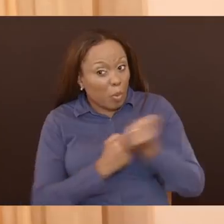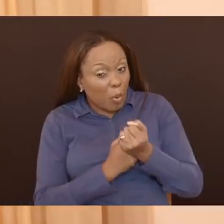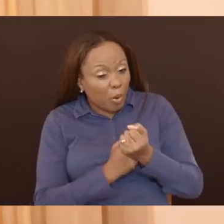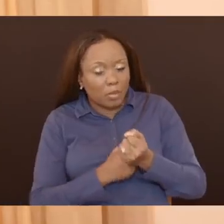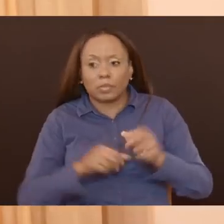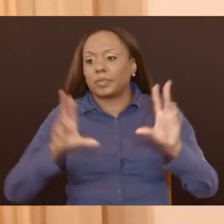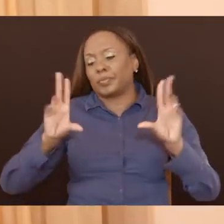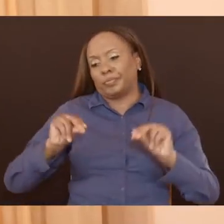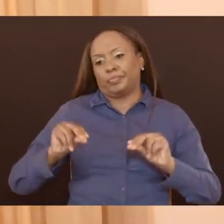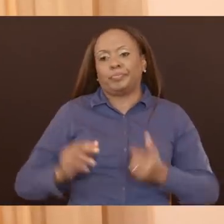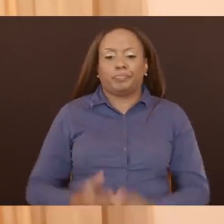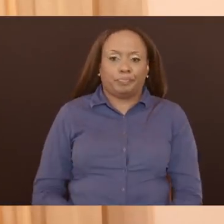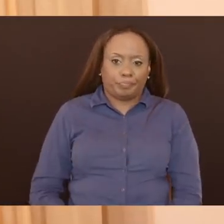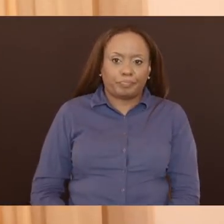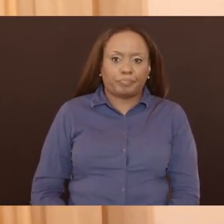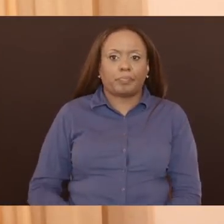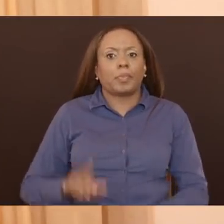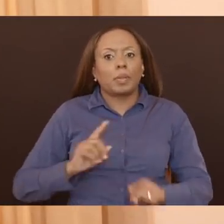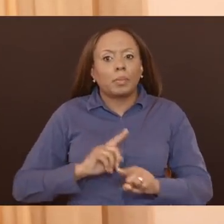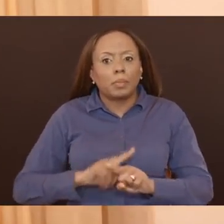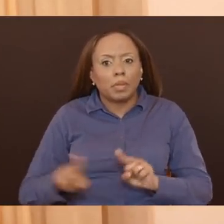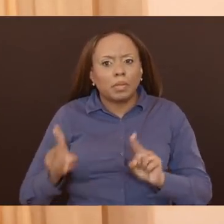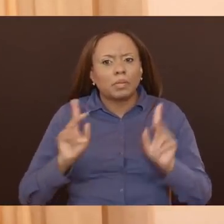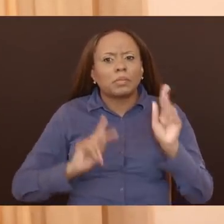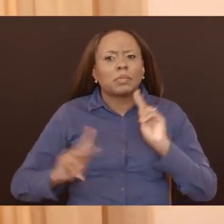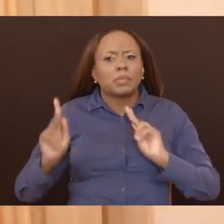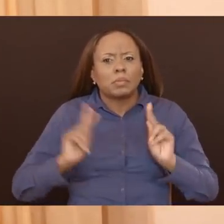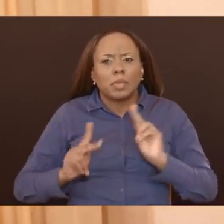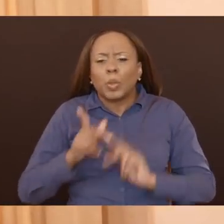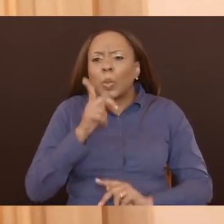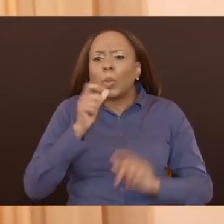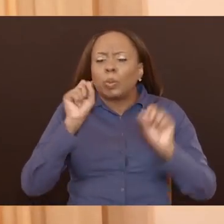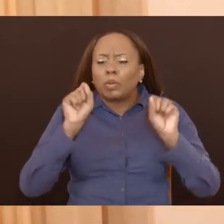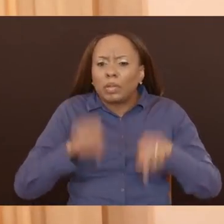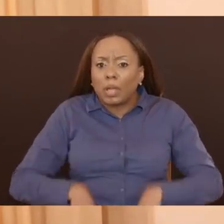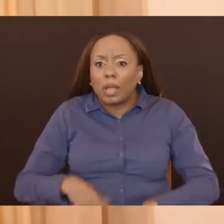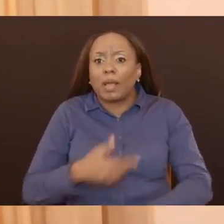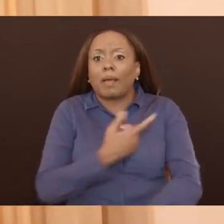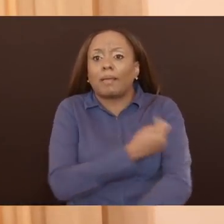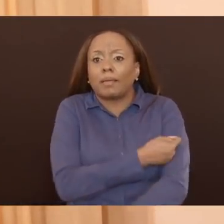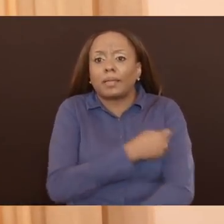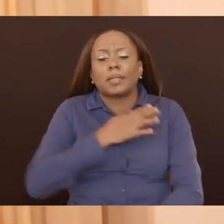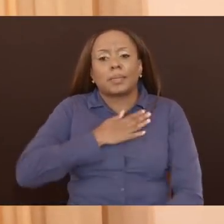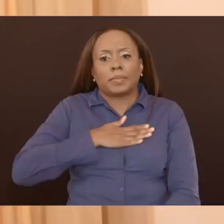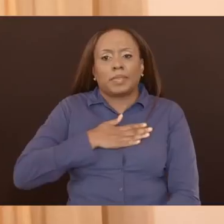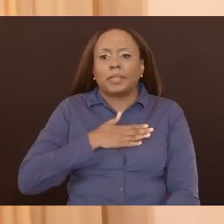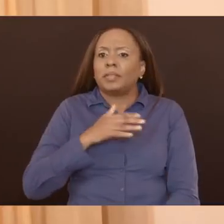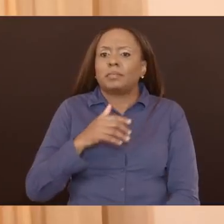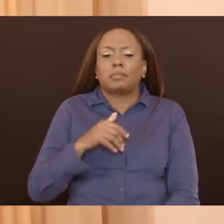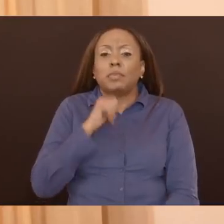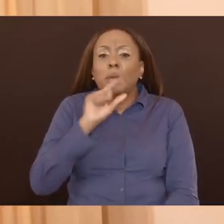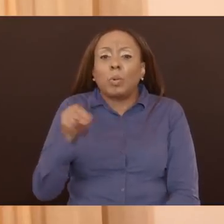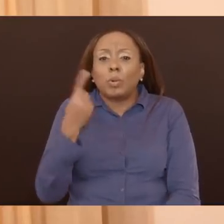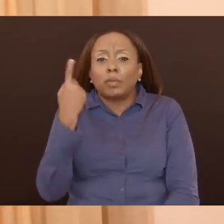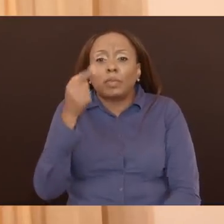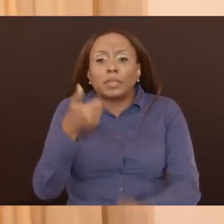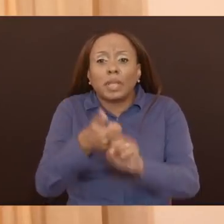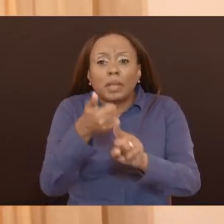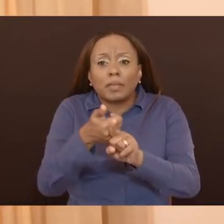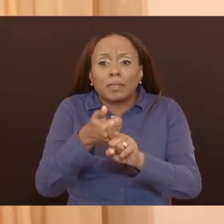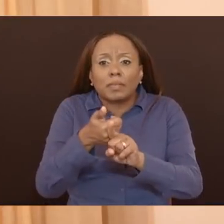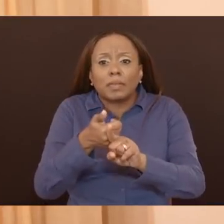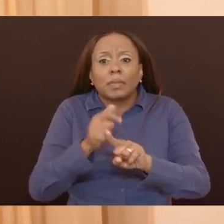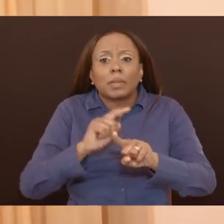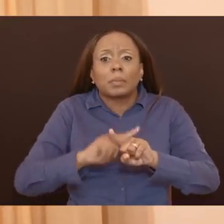we do need is the people who can take vaccines, taking it not just for yourself, but you see that age